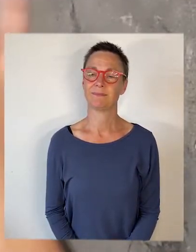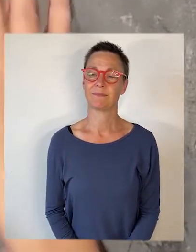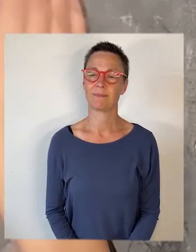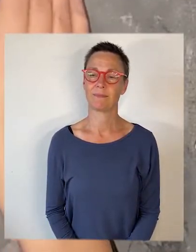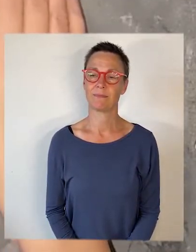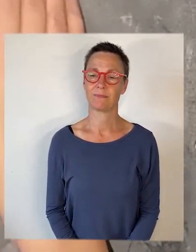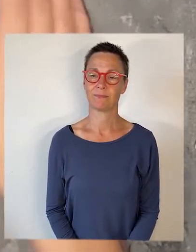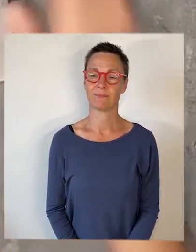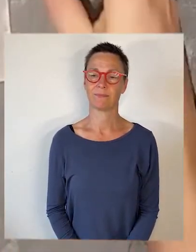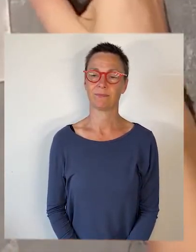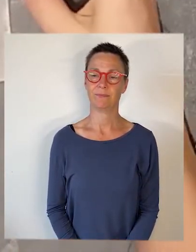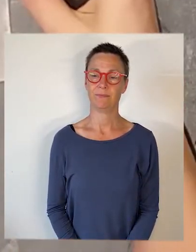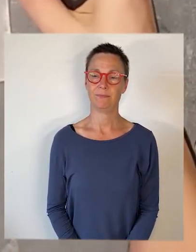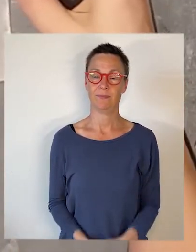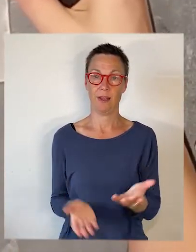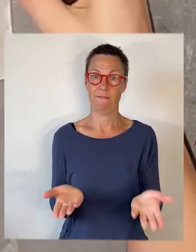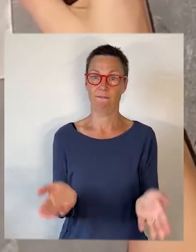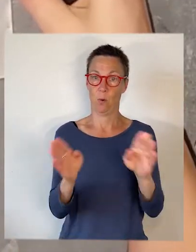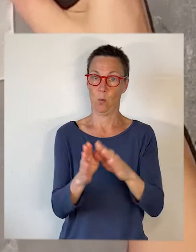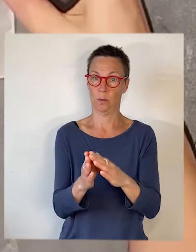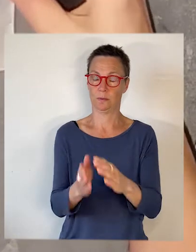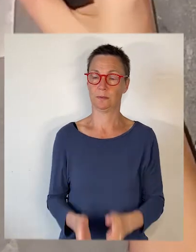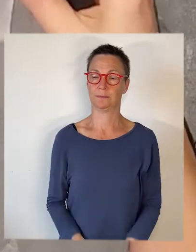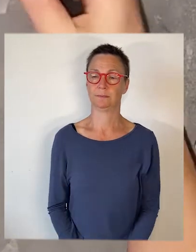Fold the sheet in half.